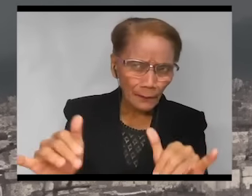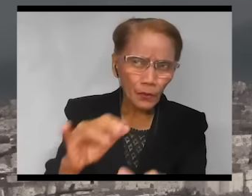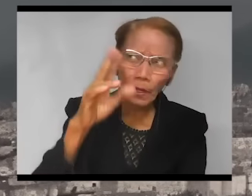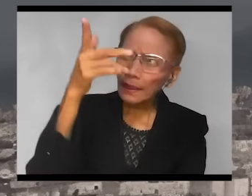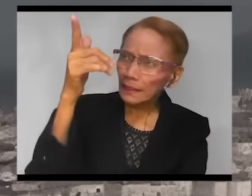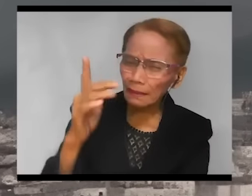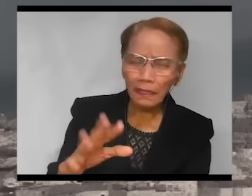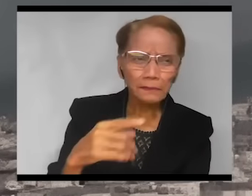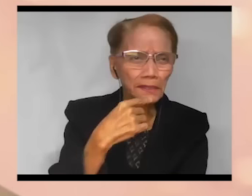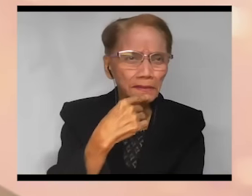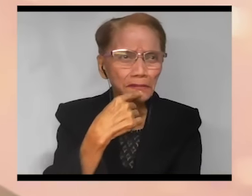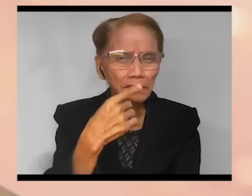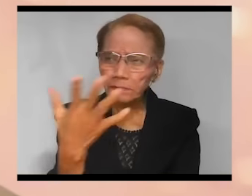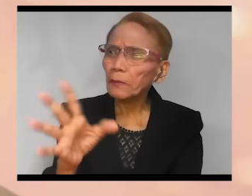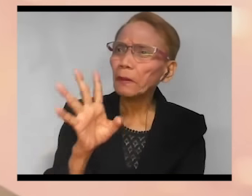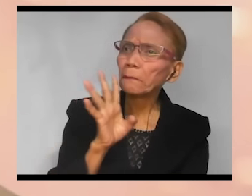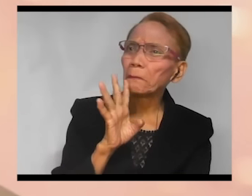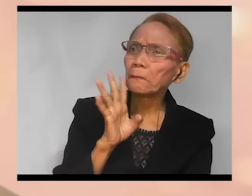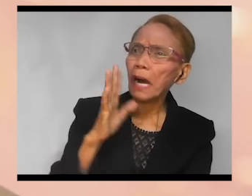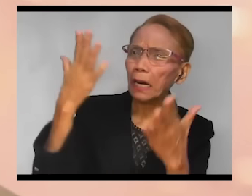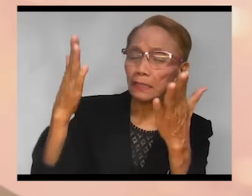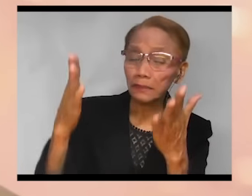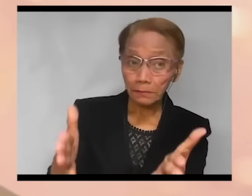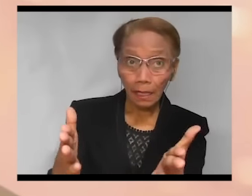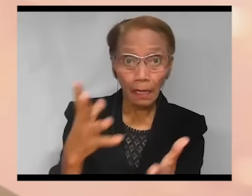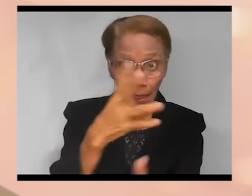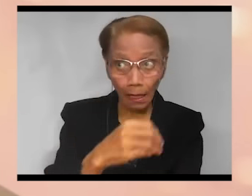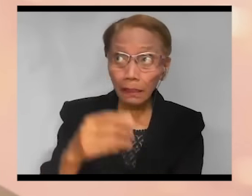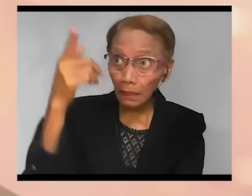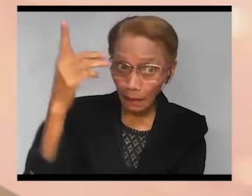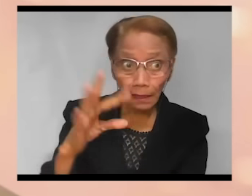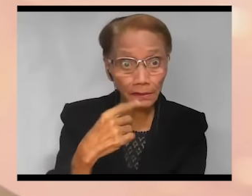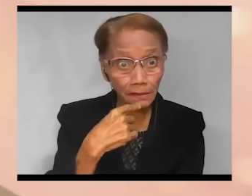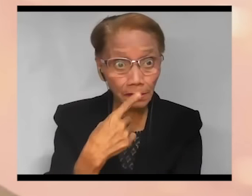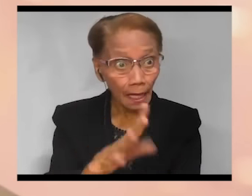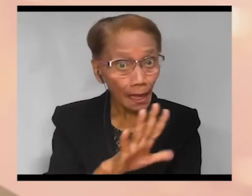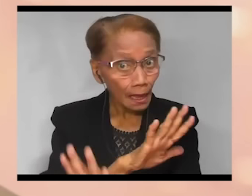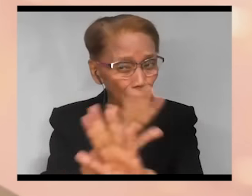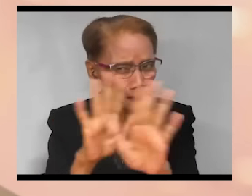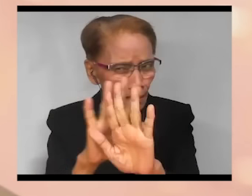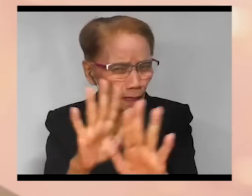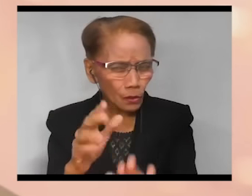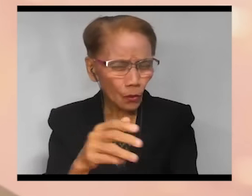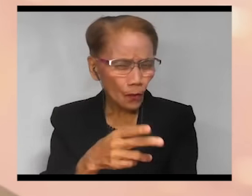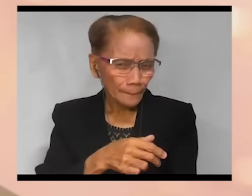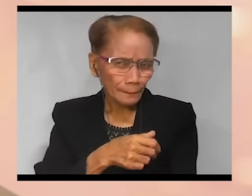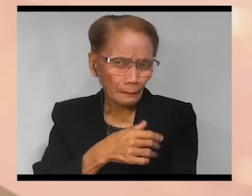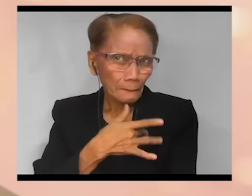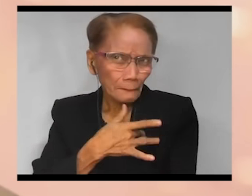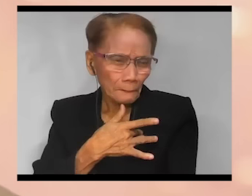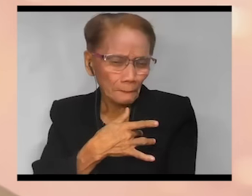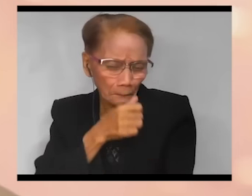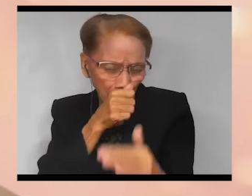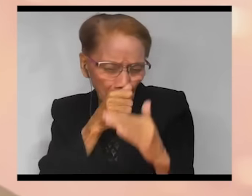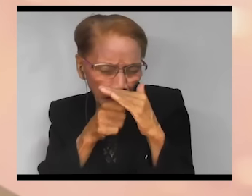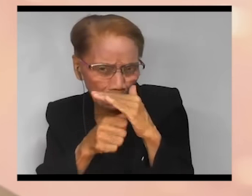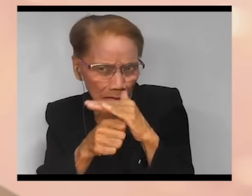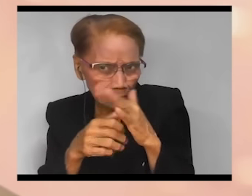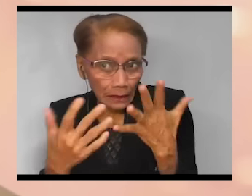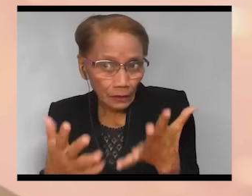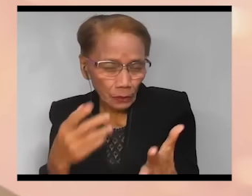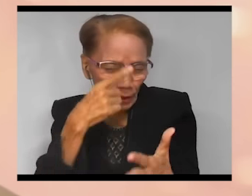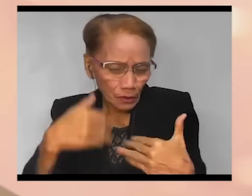God's mouthpiece. And in fact, God told him not to feel insecure due to his young age,